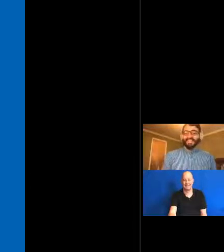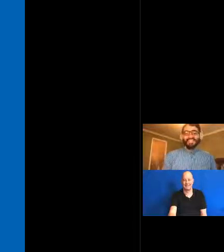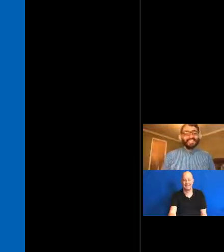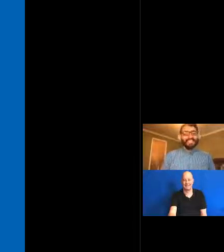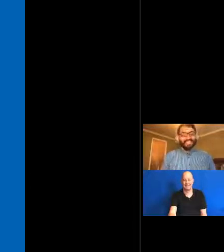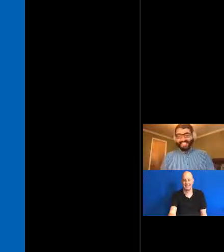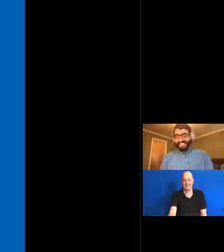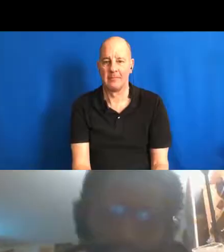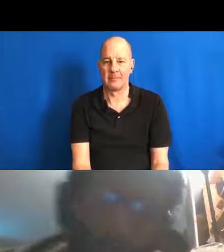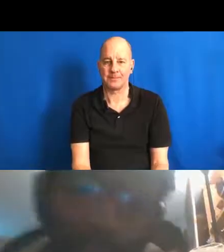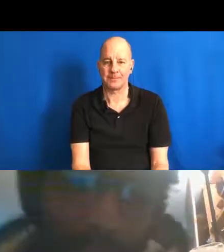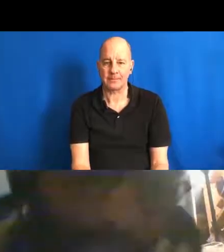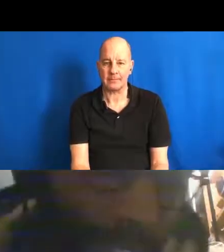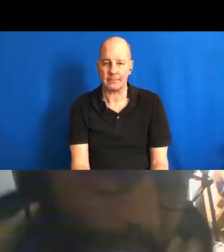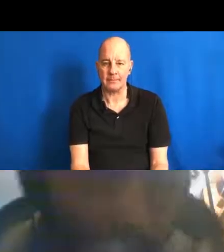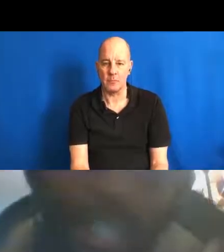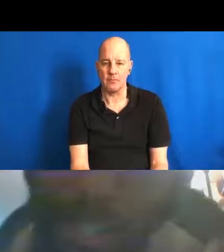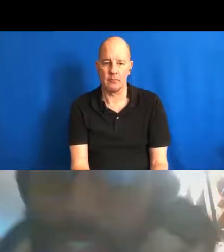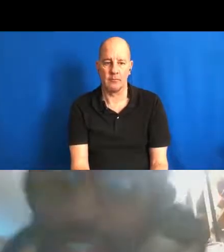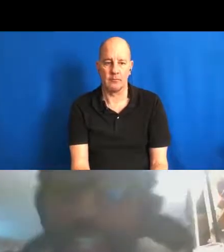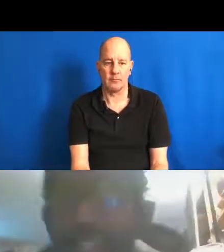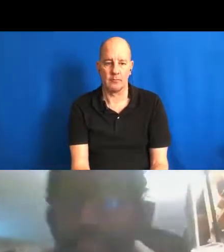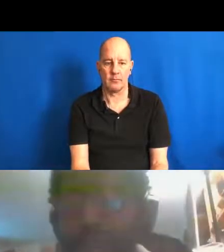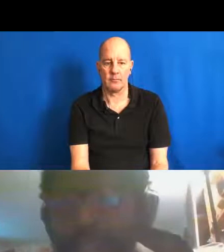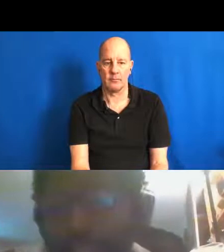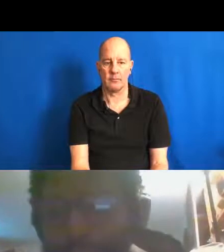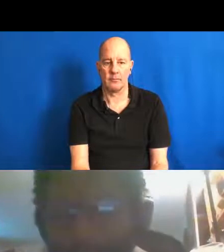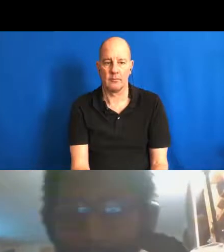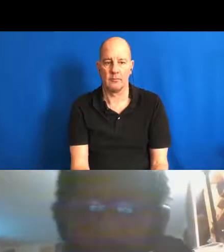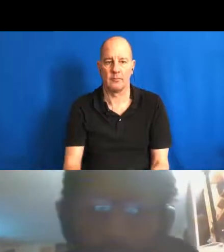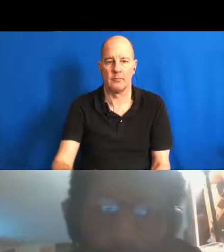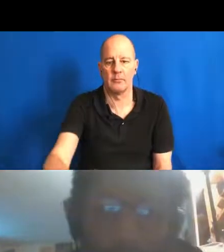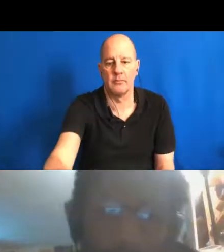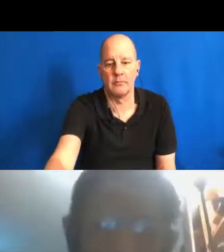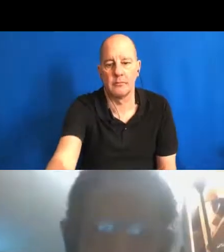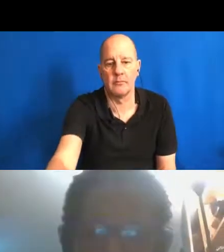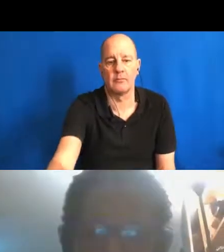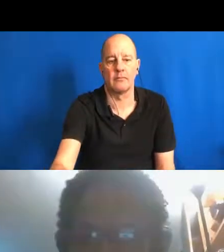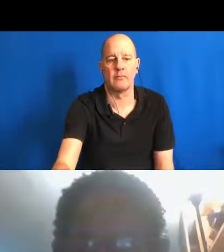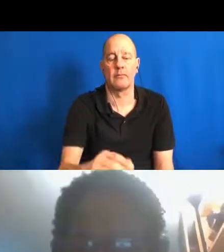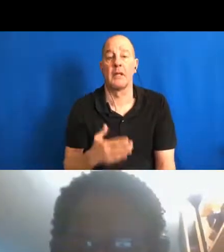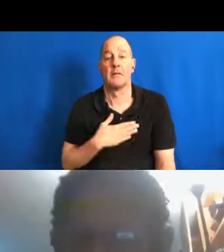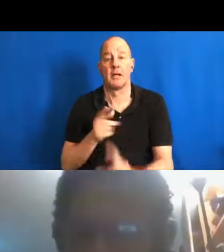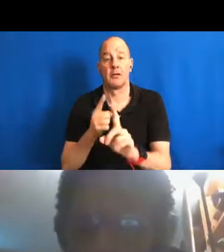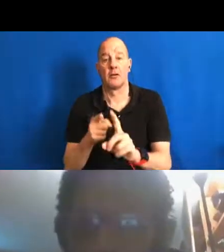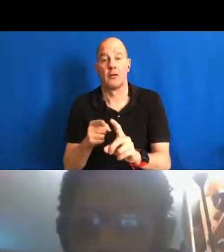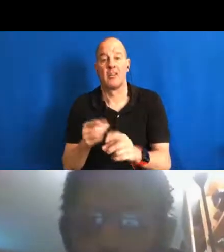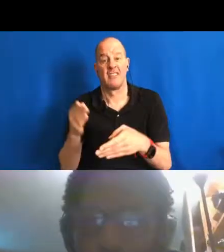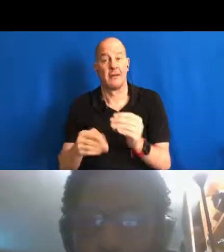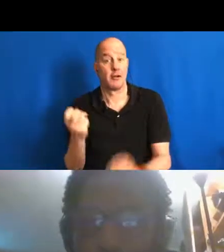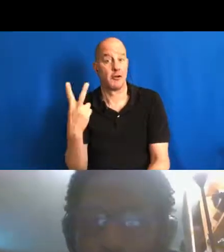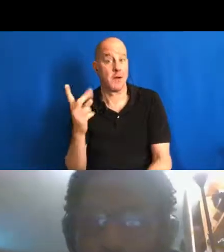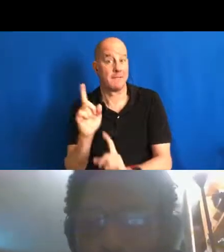thing. Cool. Thanks, Ricardo. I think my goal is to do this in 12 minutes. So hopefully